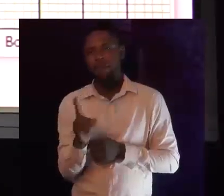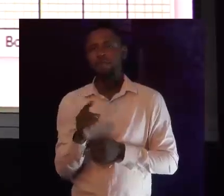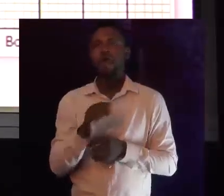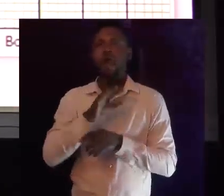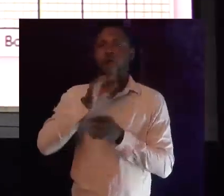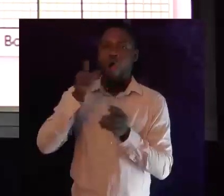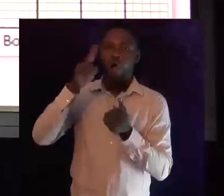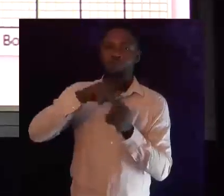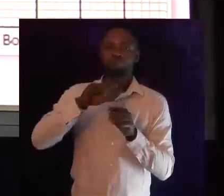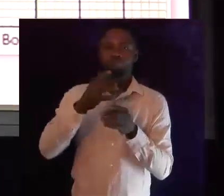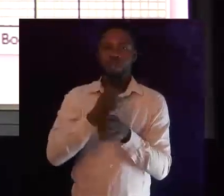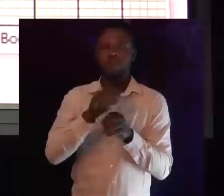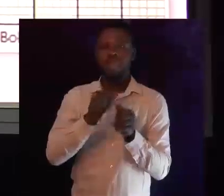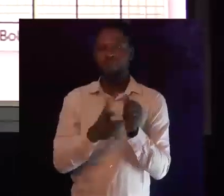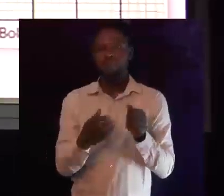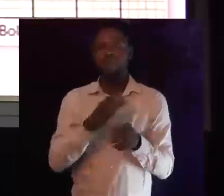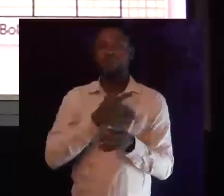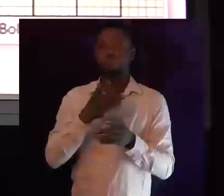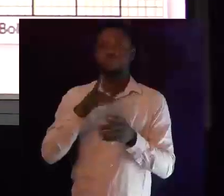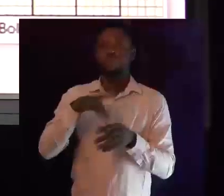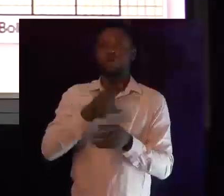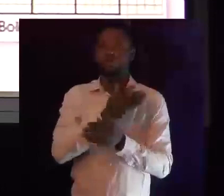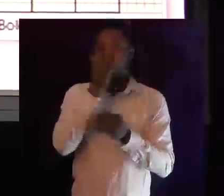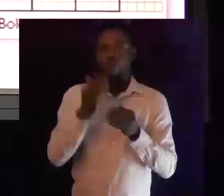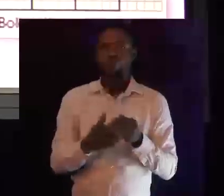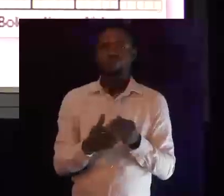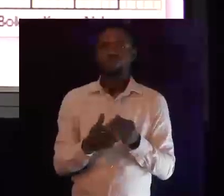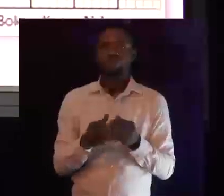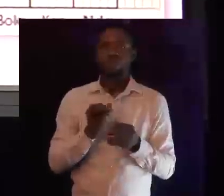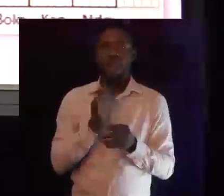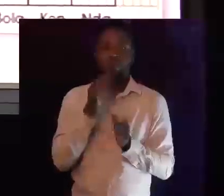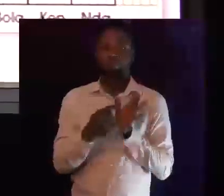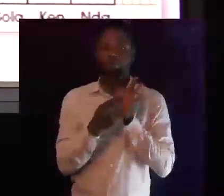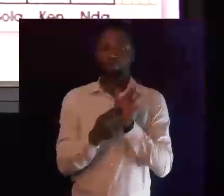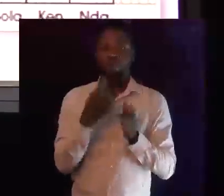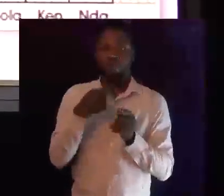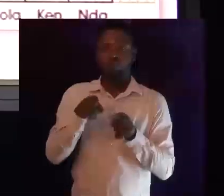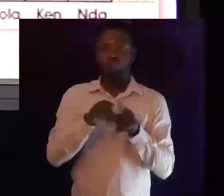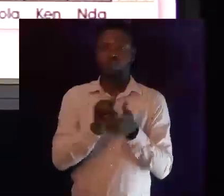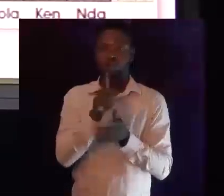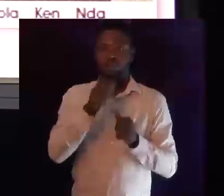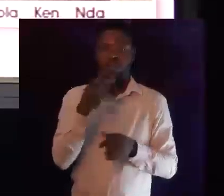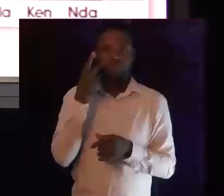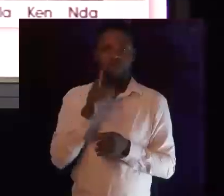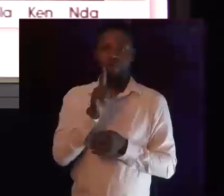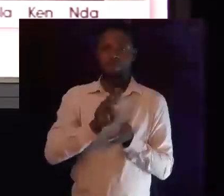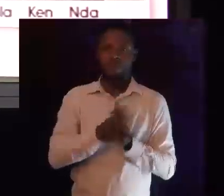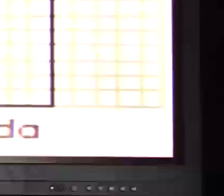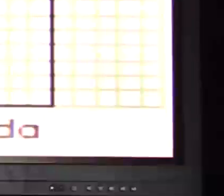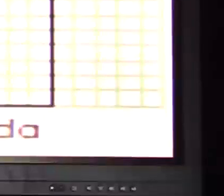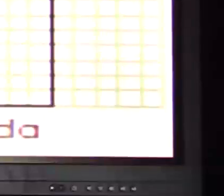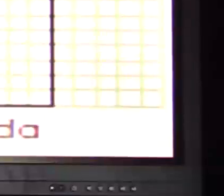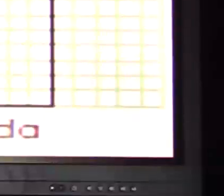spent, until you get everything, and then find the total sum all together. I will zoom in on the slide for you so that you can see. You have 1 minute.